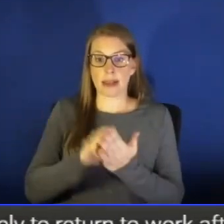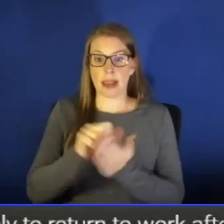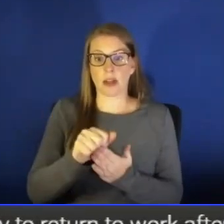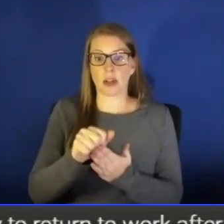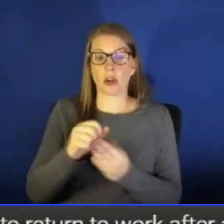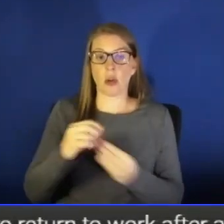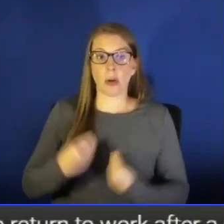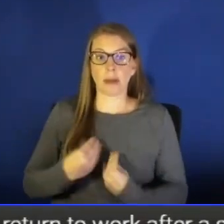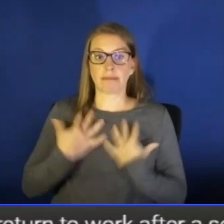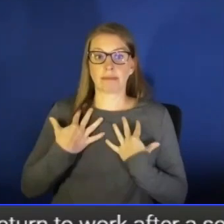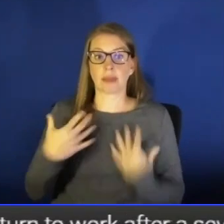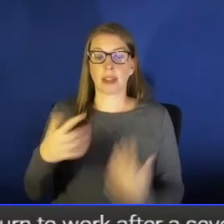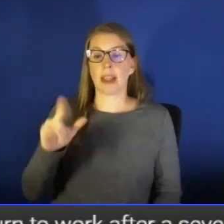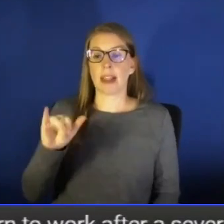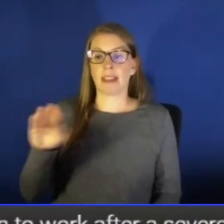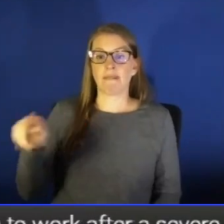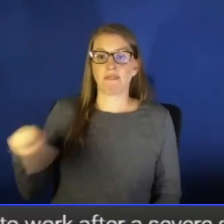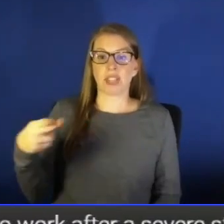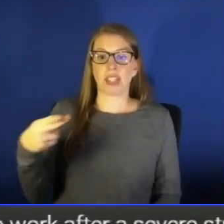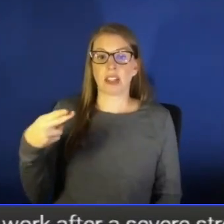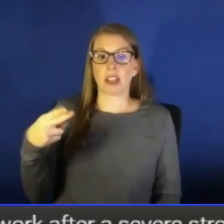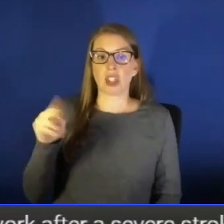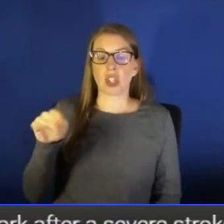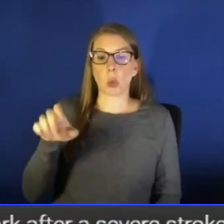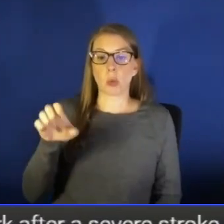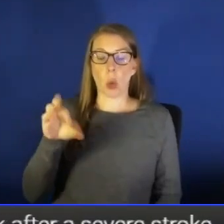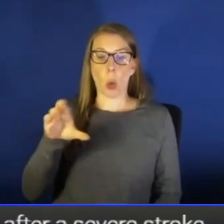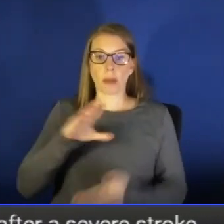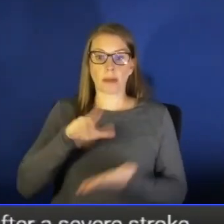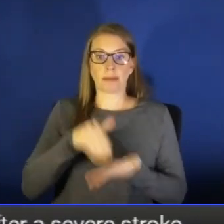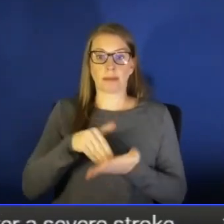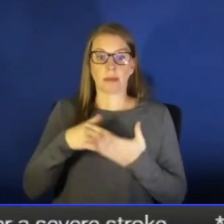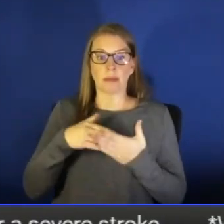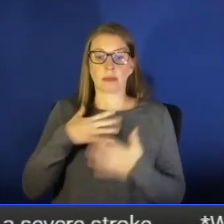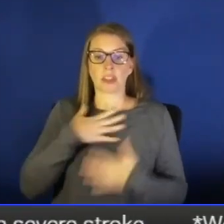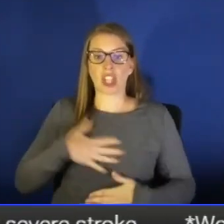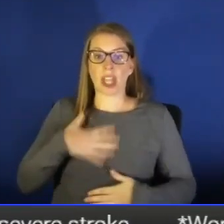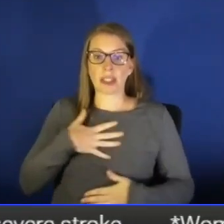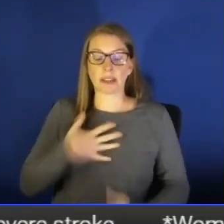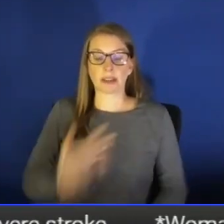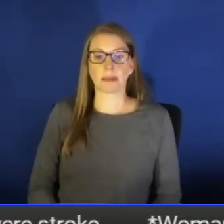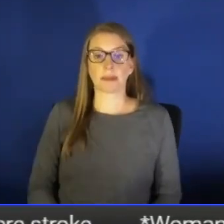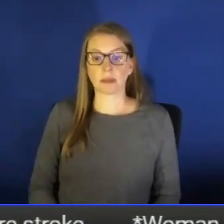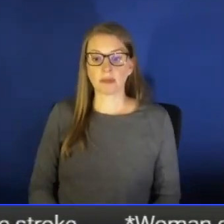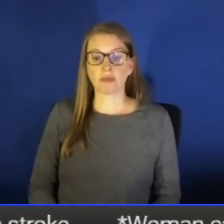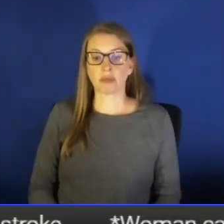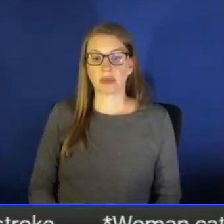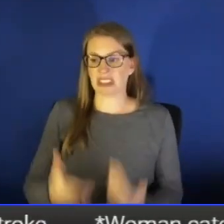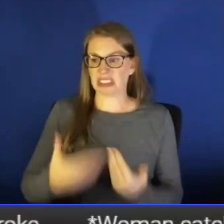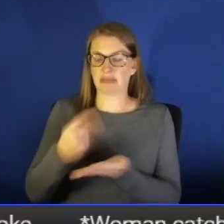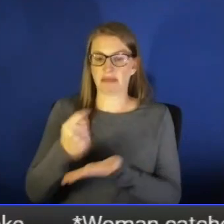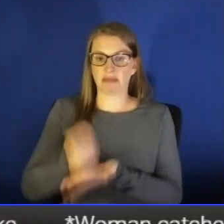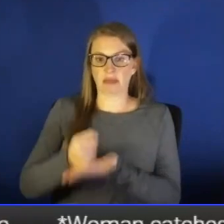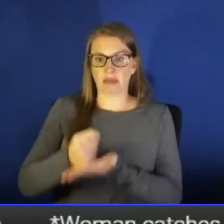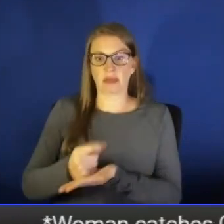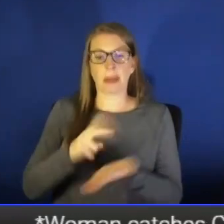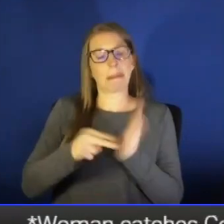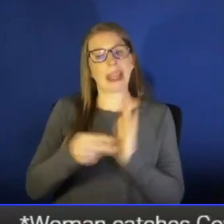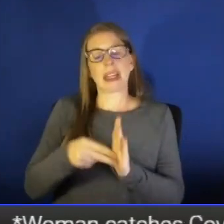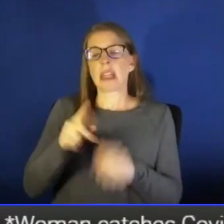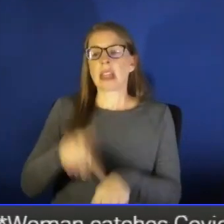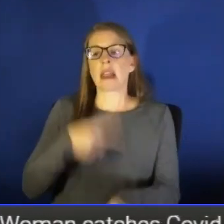elsewhere, it is much more difficult to treat. And that in those conditions, you're often treating a lifelong condition where they're